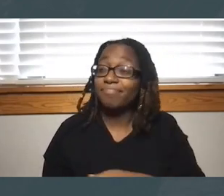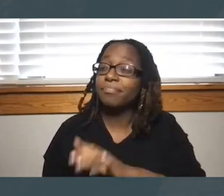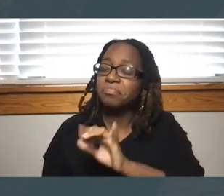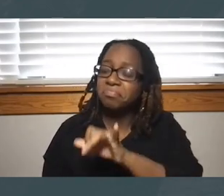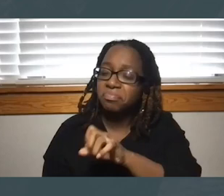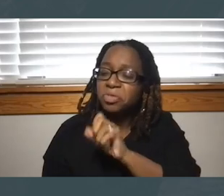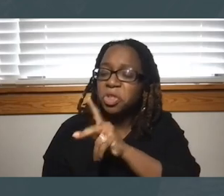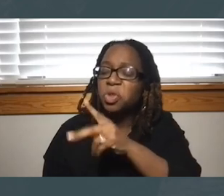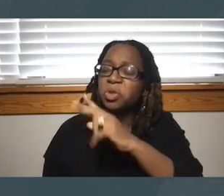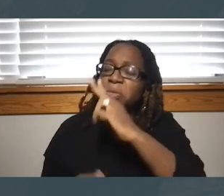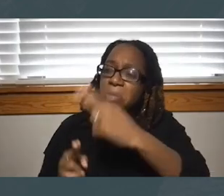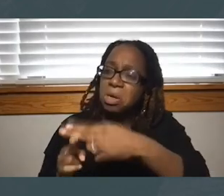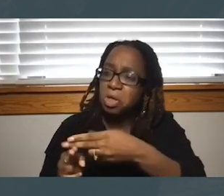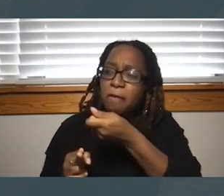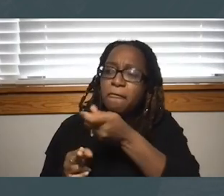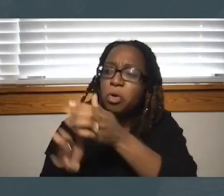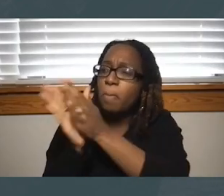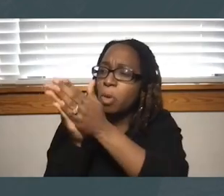and